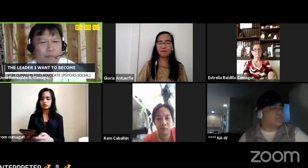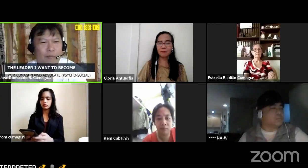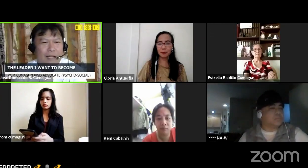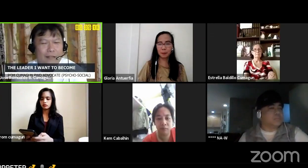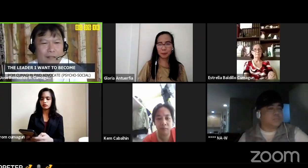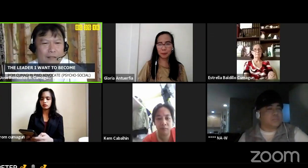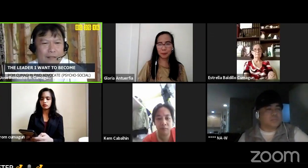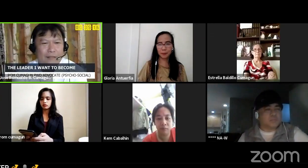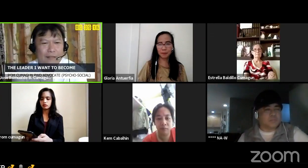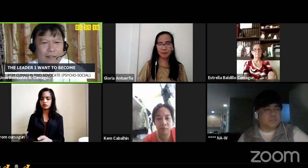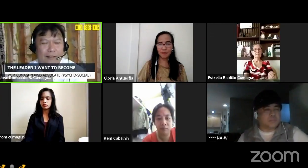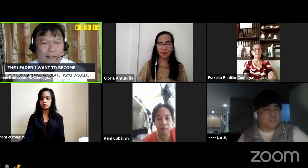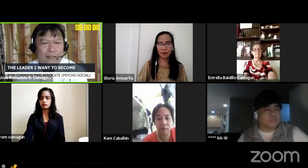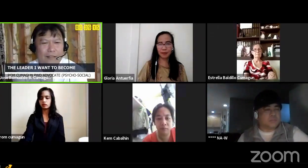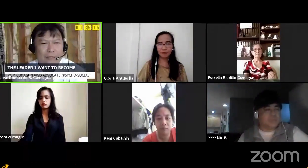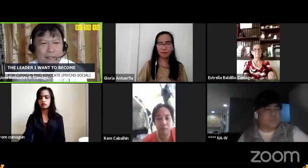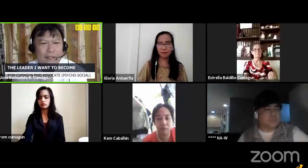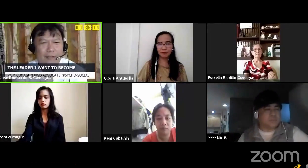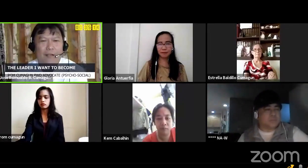I took a bath